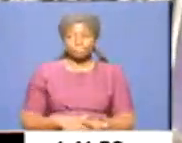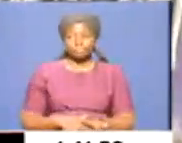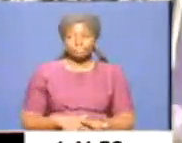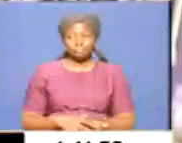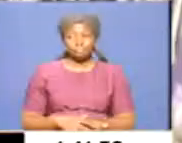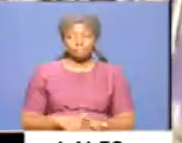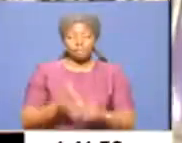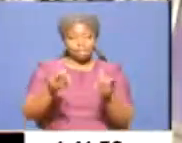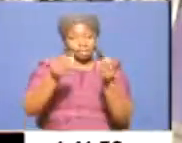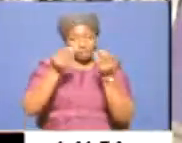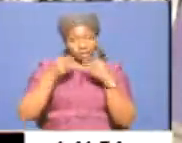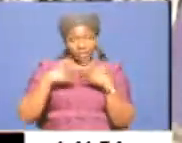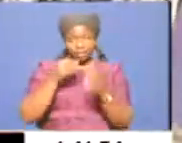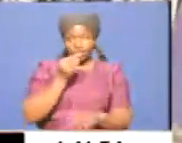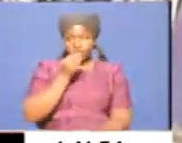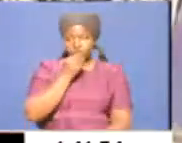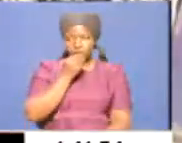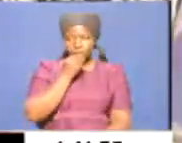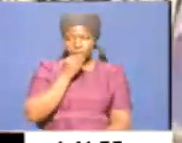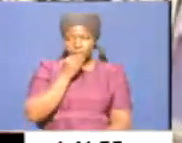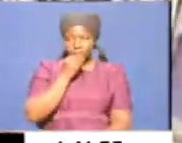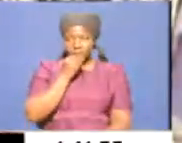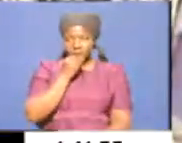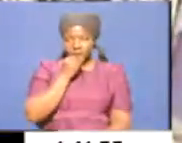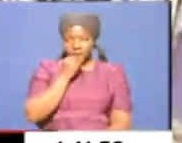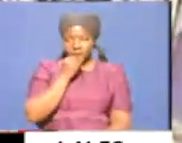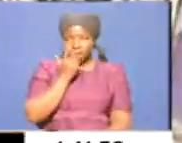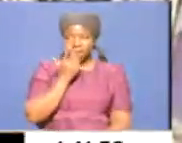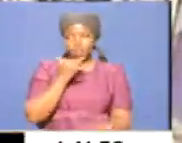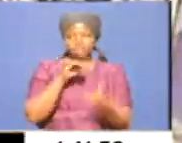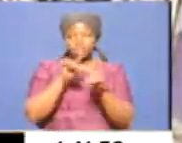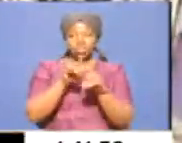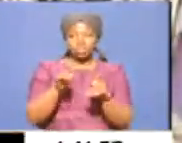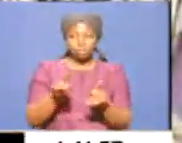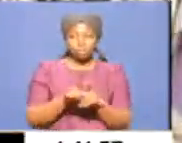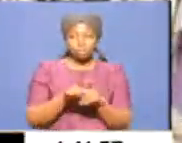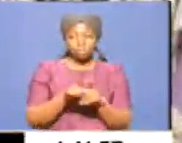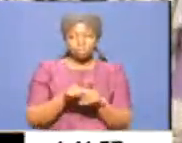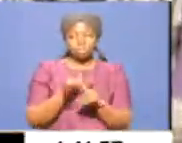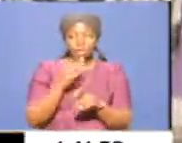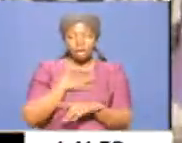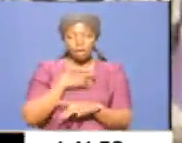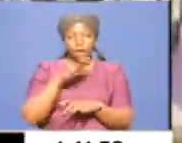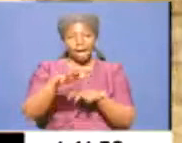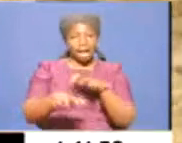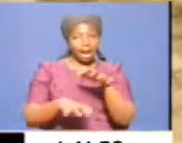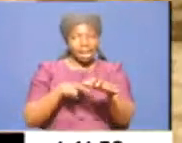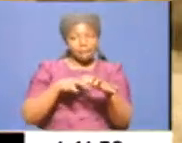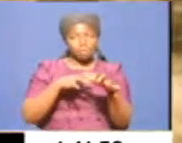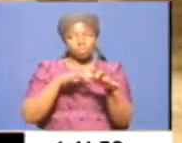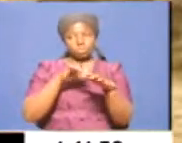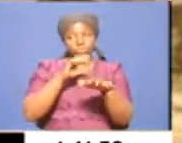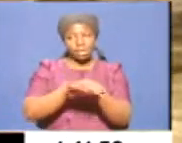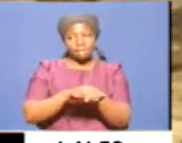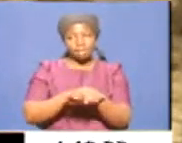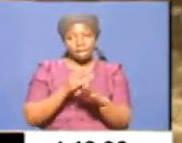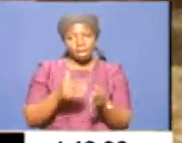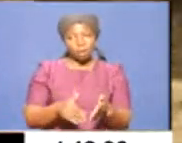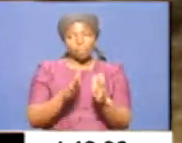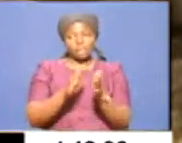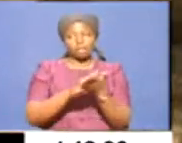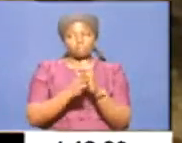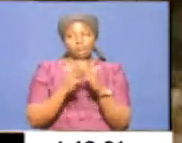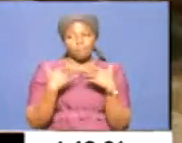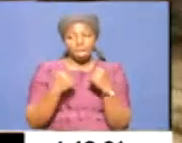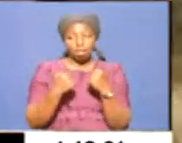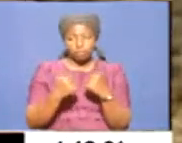Itupe chakula, mfugo wetu pia upate njia ya kupona. Purity Museo,